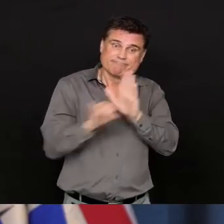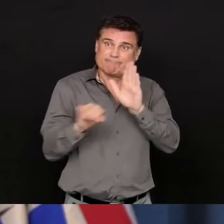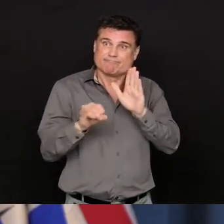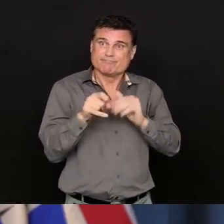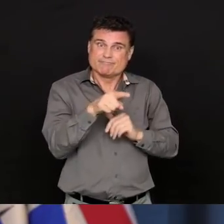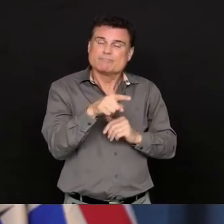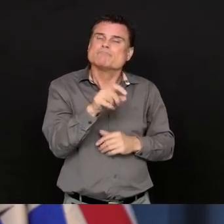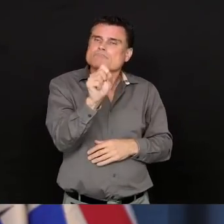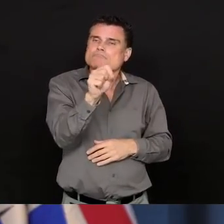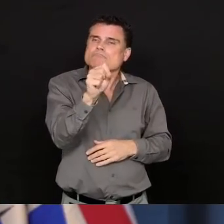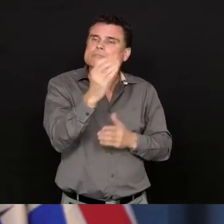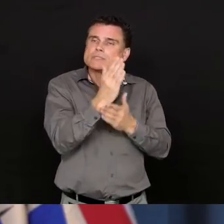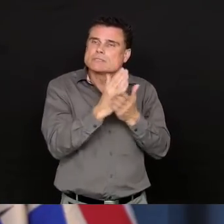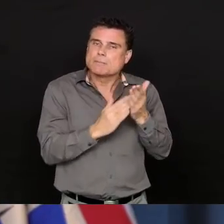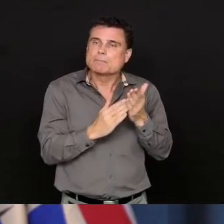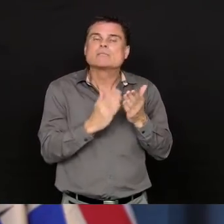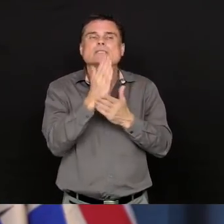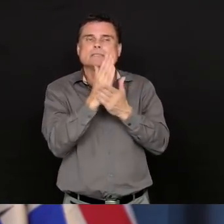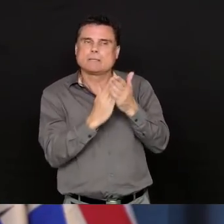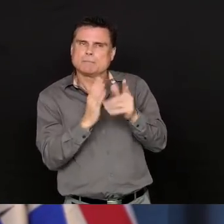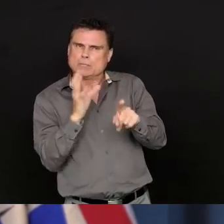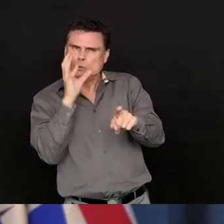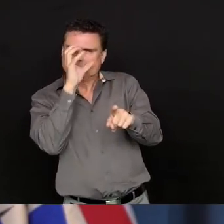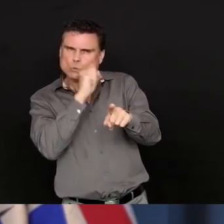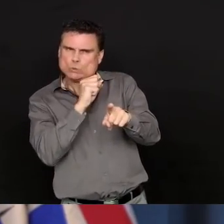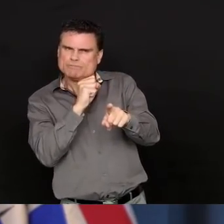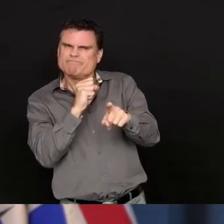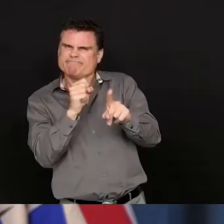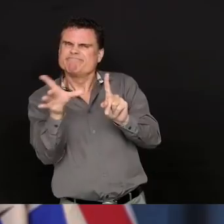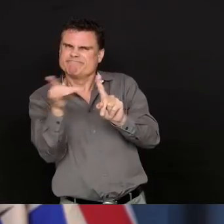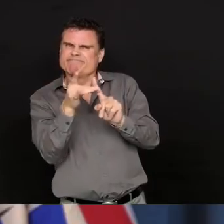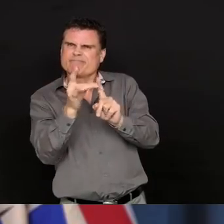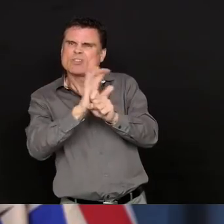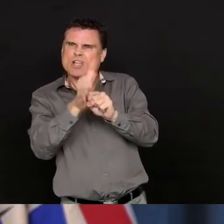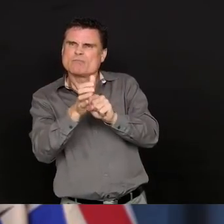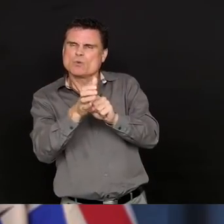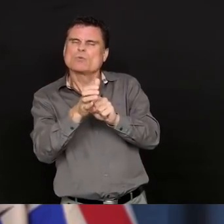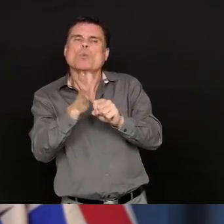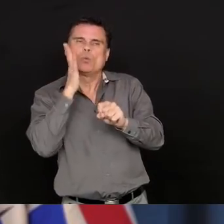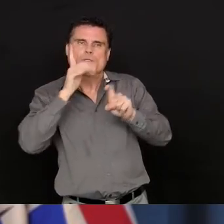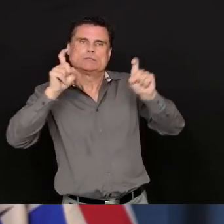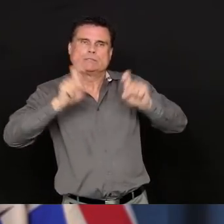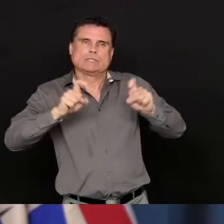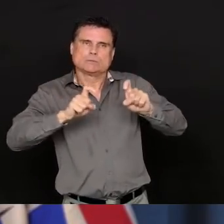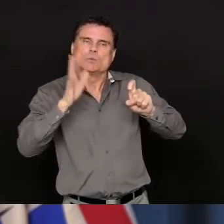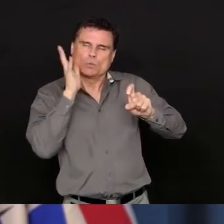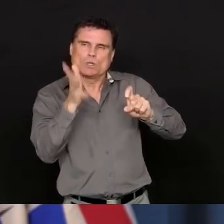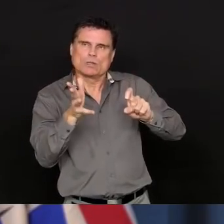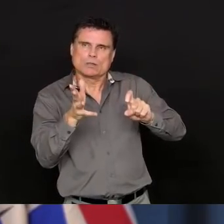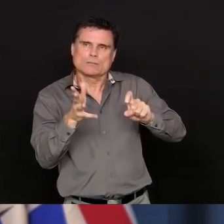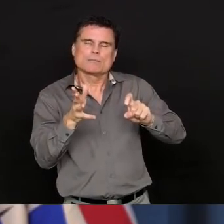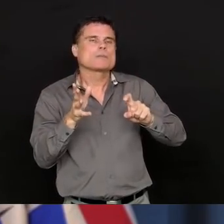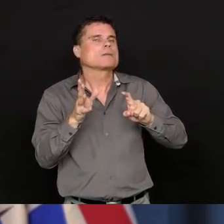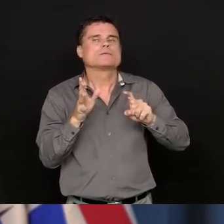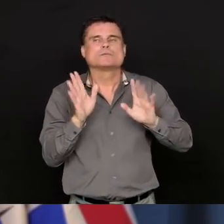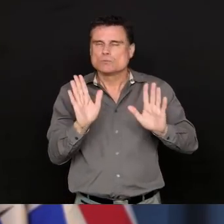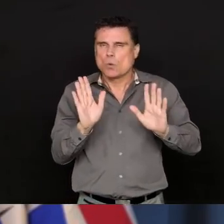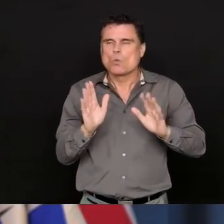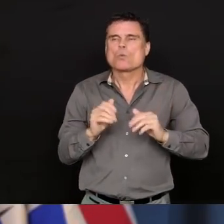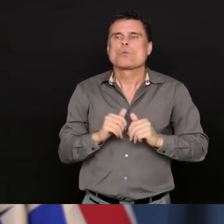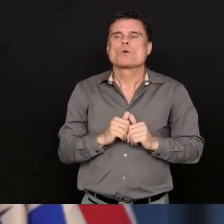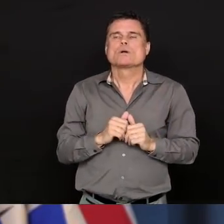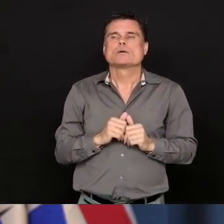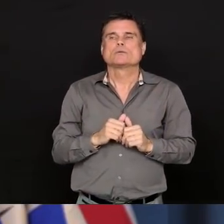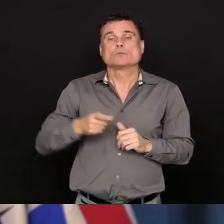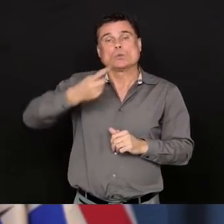You know, I can't give you an idea of how many they are, and that's one of the reasons why we've always been giving the numbers at a specific point in every